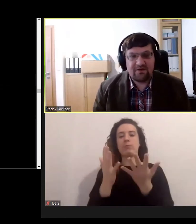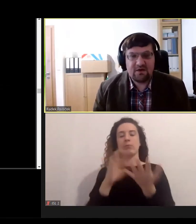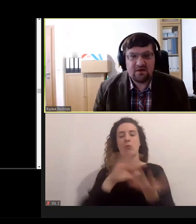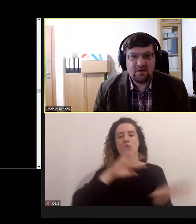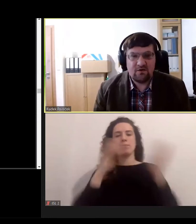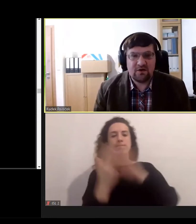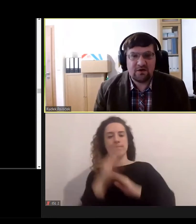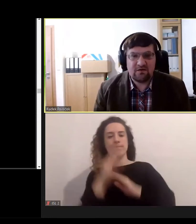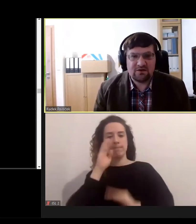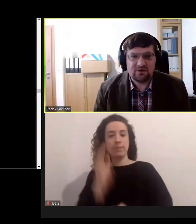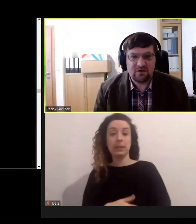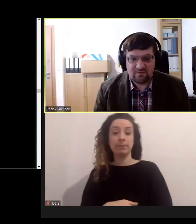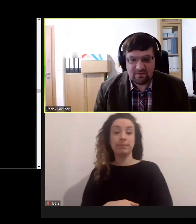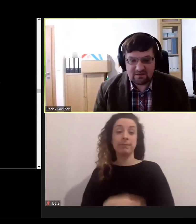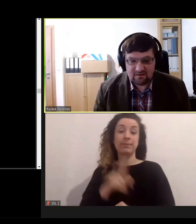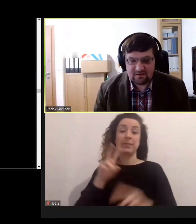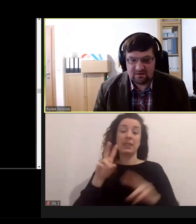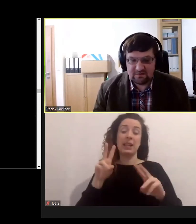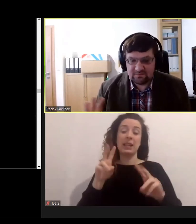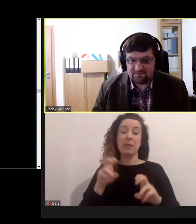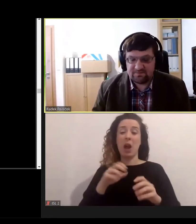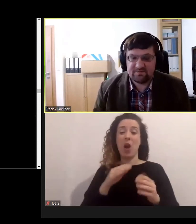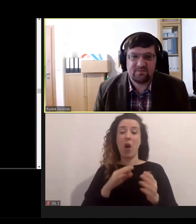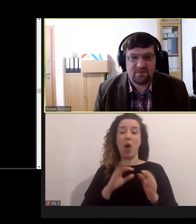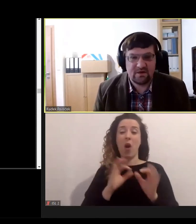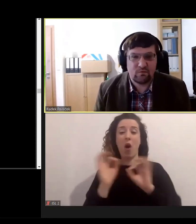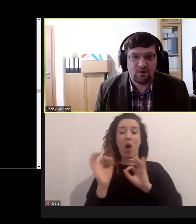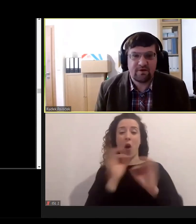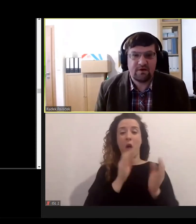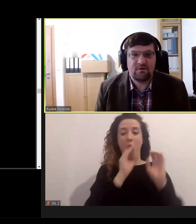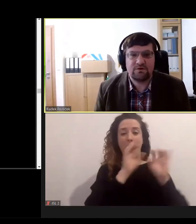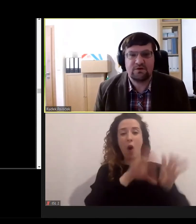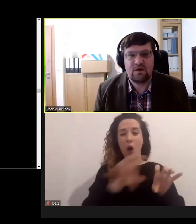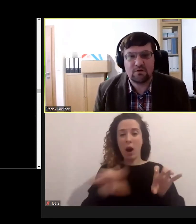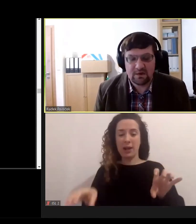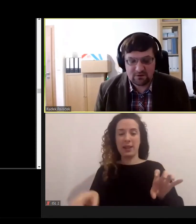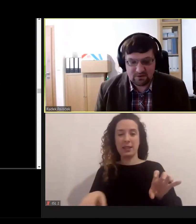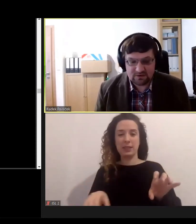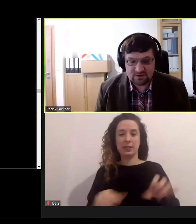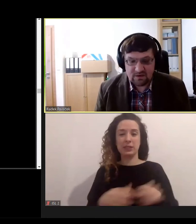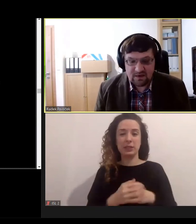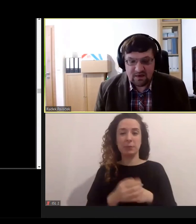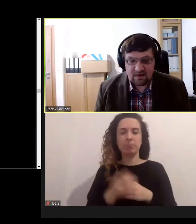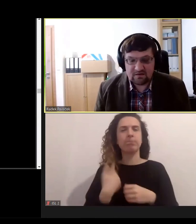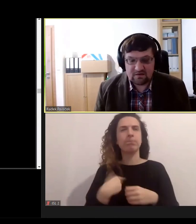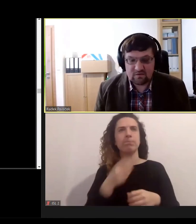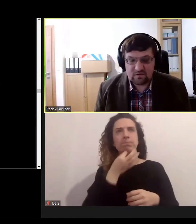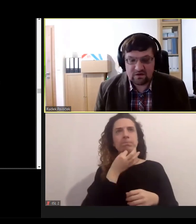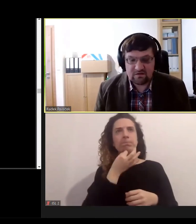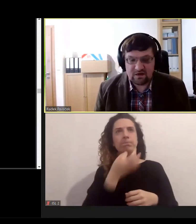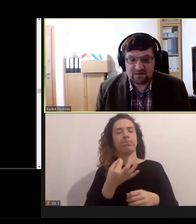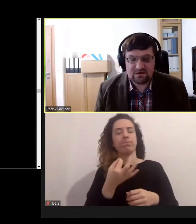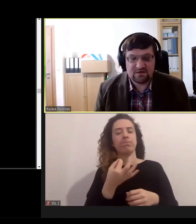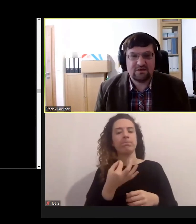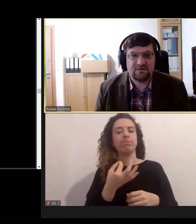What we have to address? There were many things, and again, just